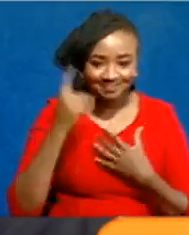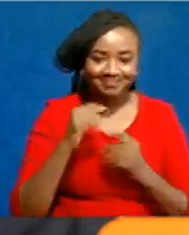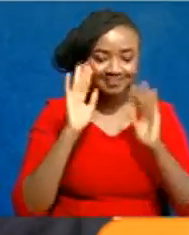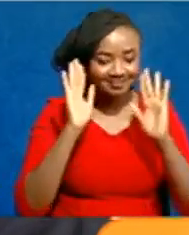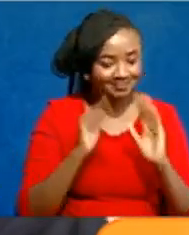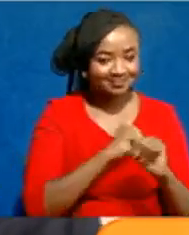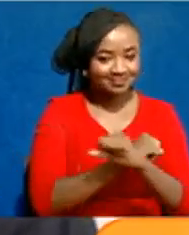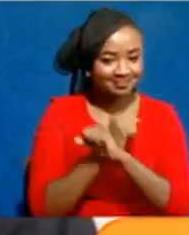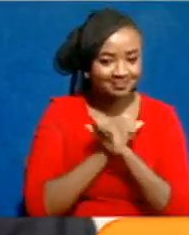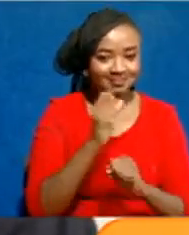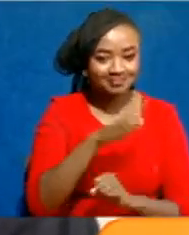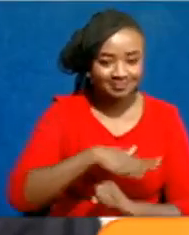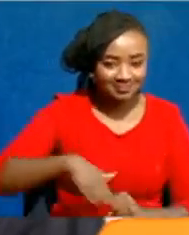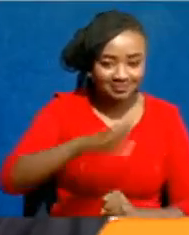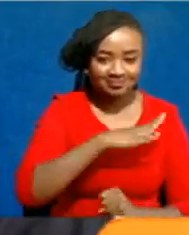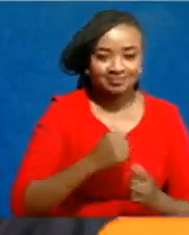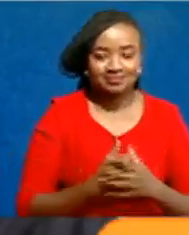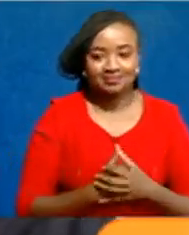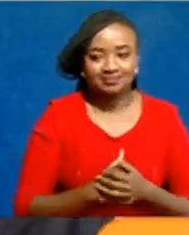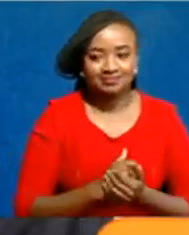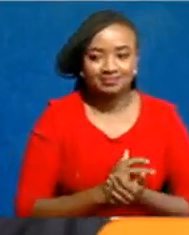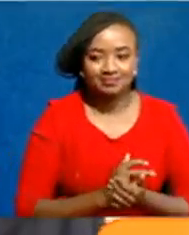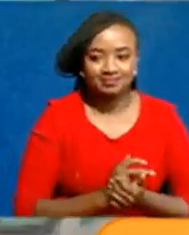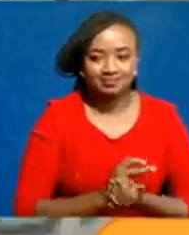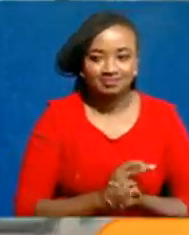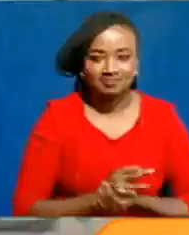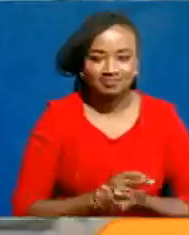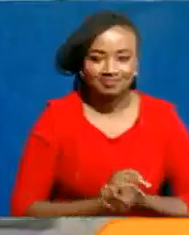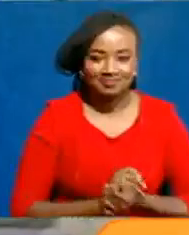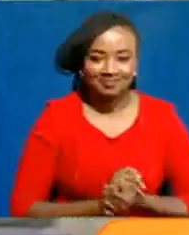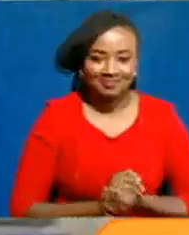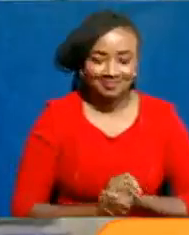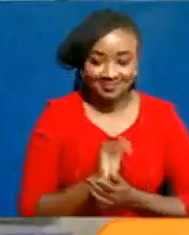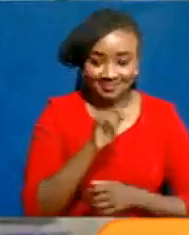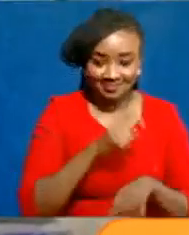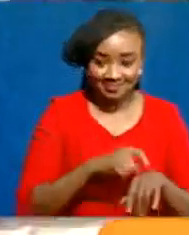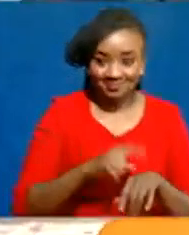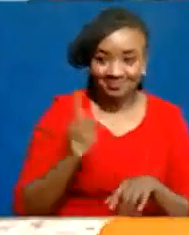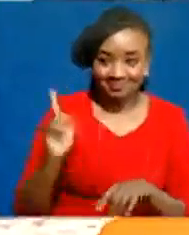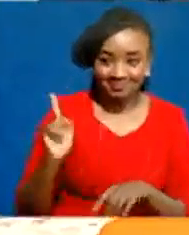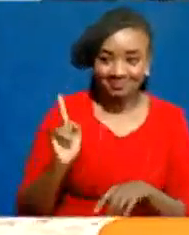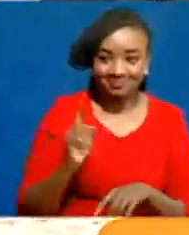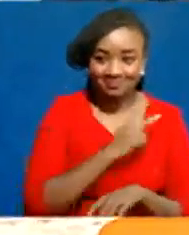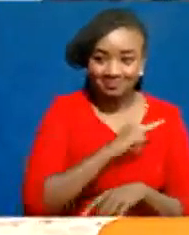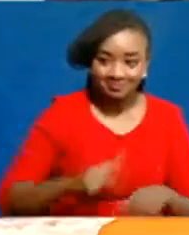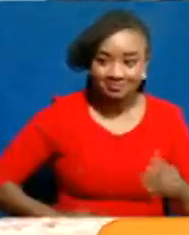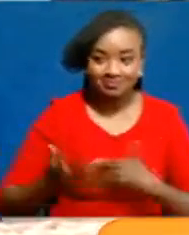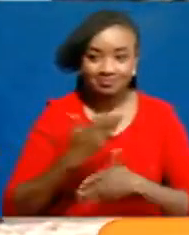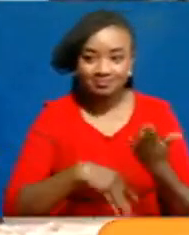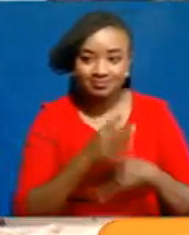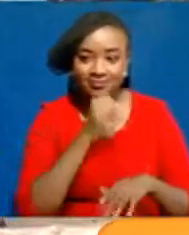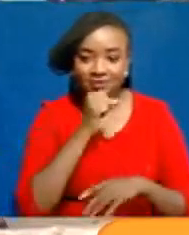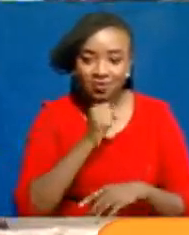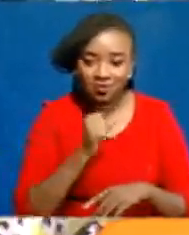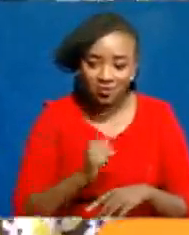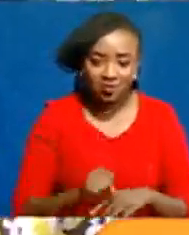wa mazingira ni muhimu hasa kwa upanzi wa matumbawe. At the time, the king engaged the elders and the Ocean Alive's